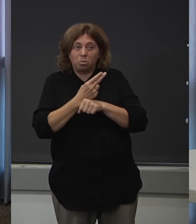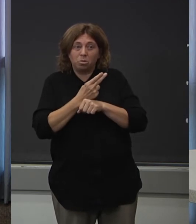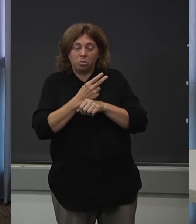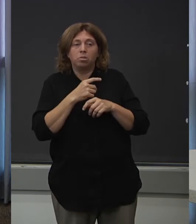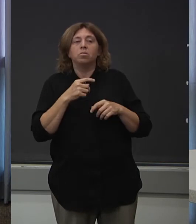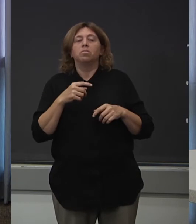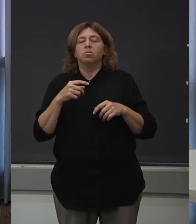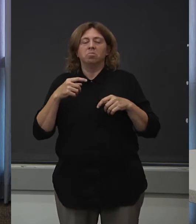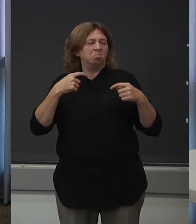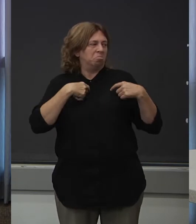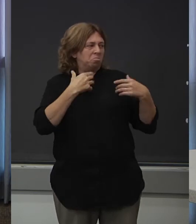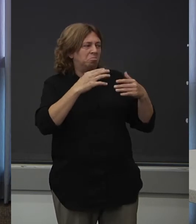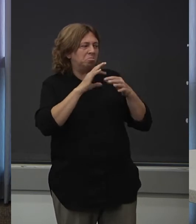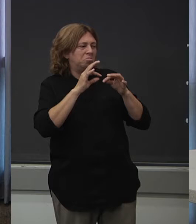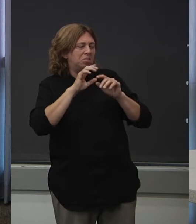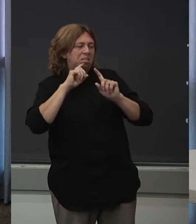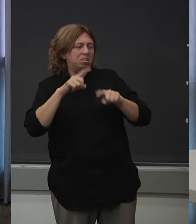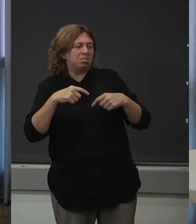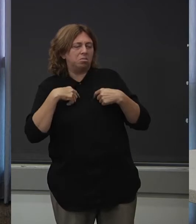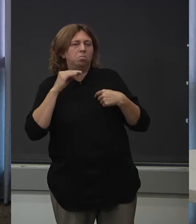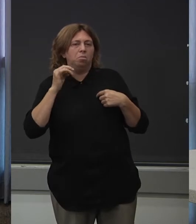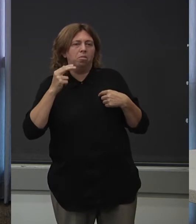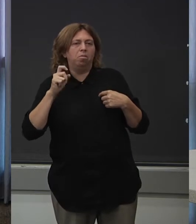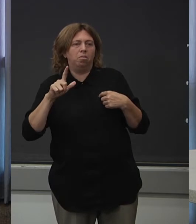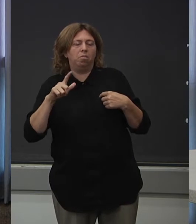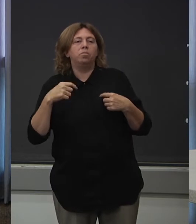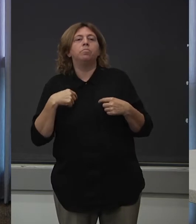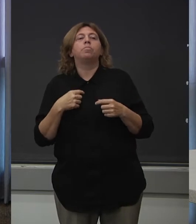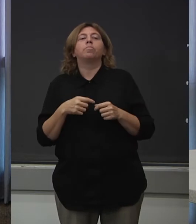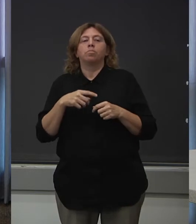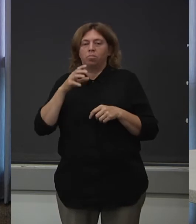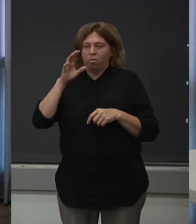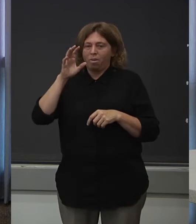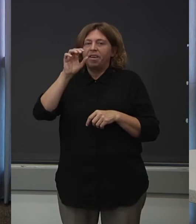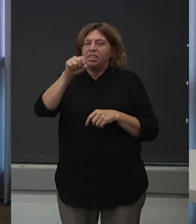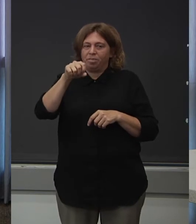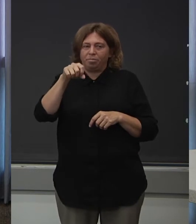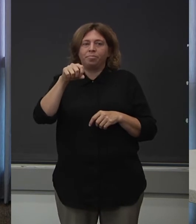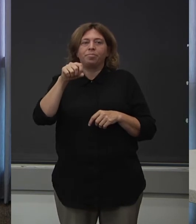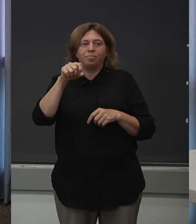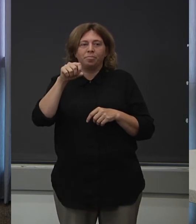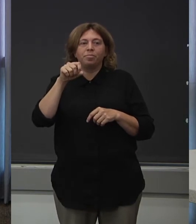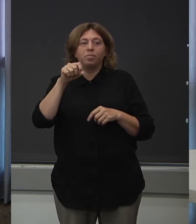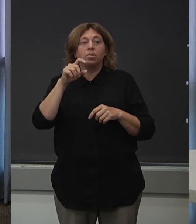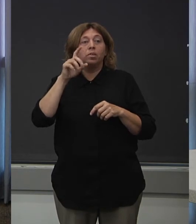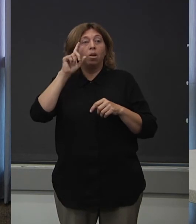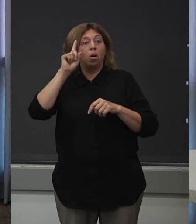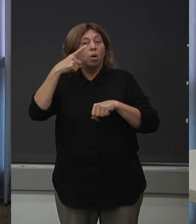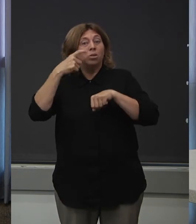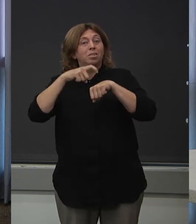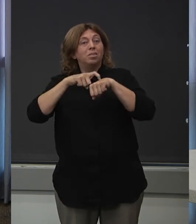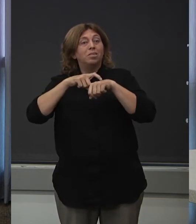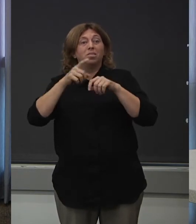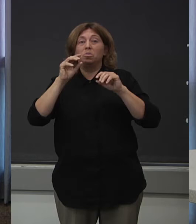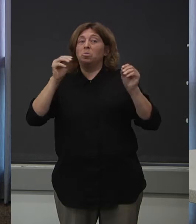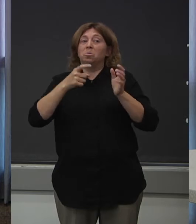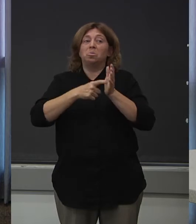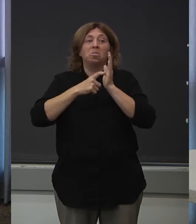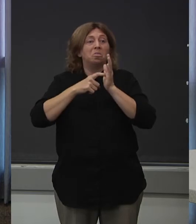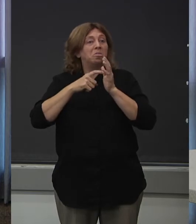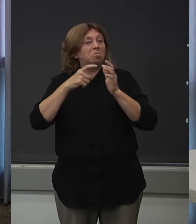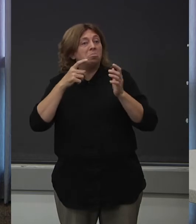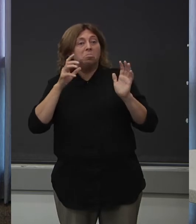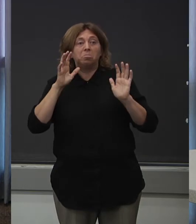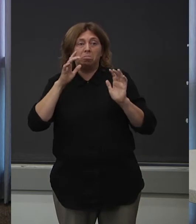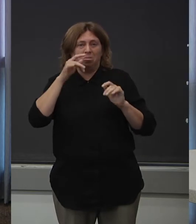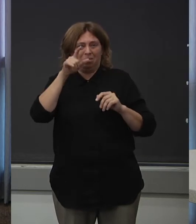one. Essentially, yes. The only time that they wouldn't be required is when you're seated at your desk or